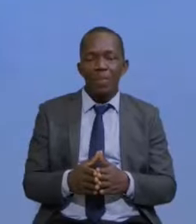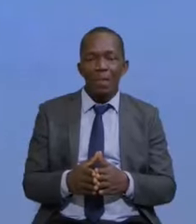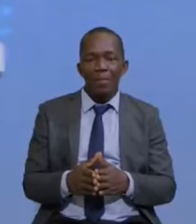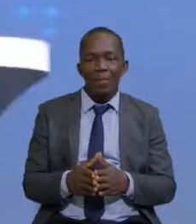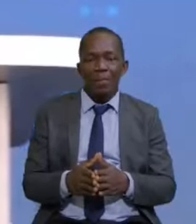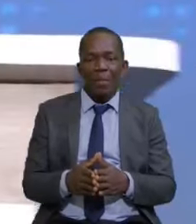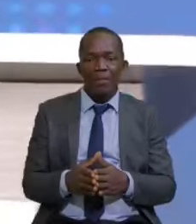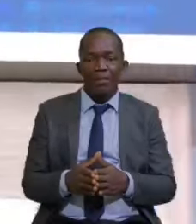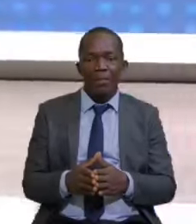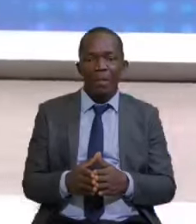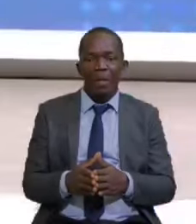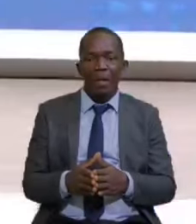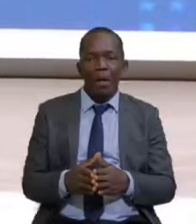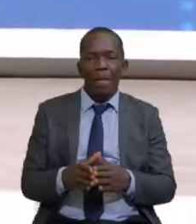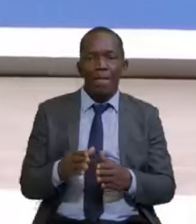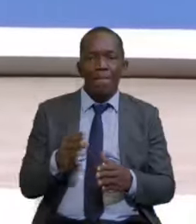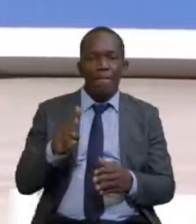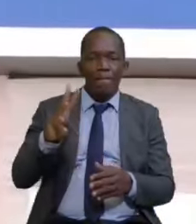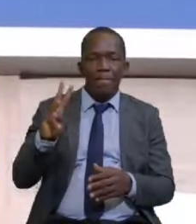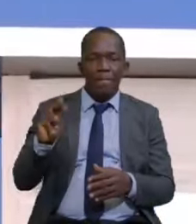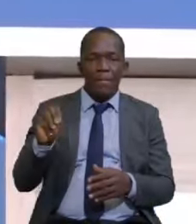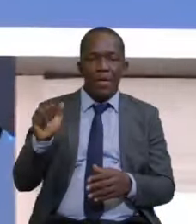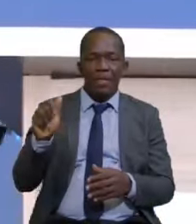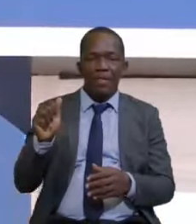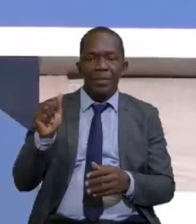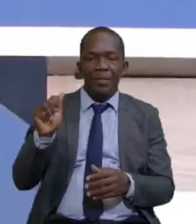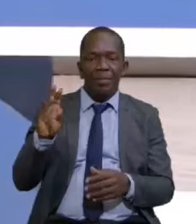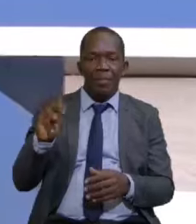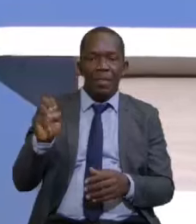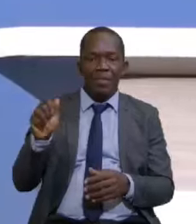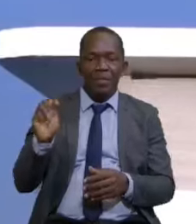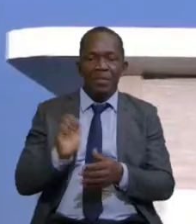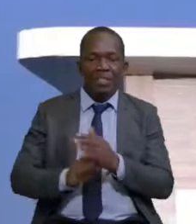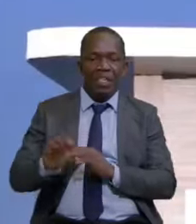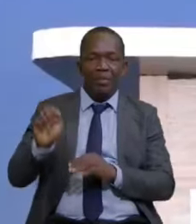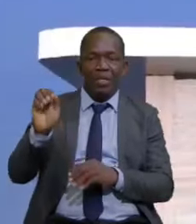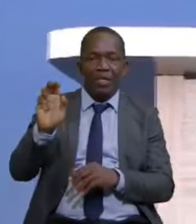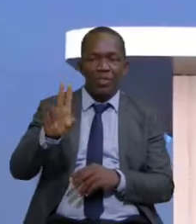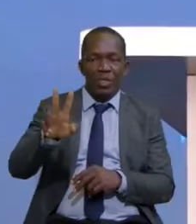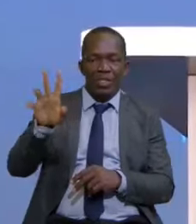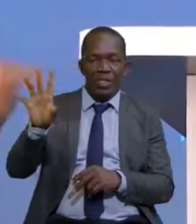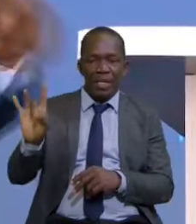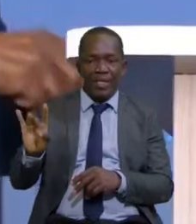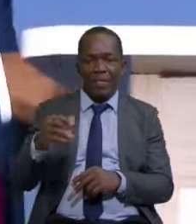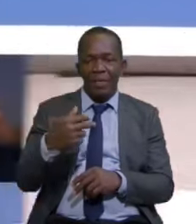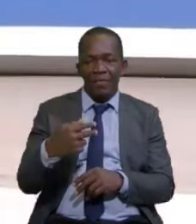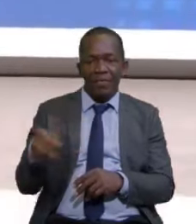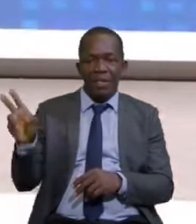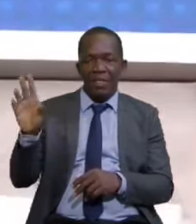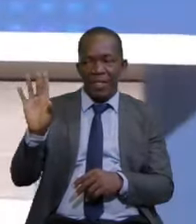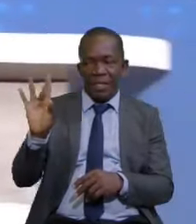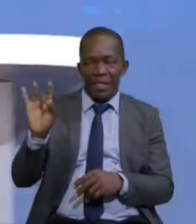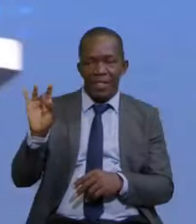28, and I'm reading from verse 18. Matthew chapter 28, verse 18. And Jesus